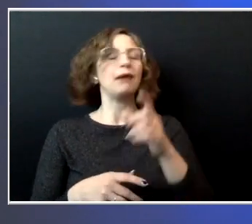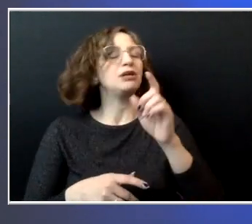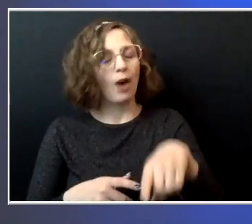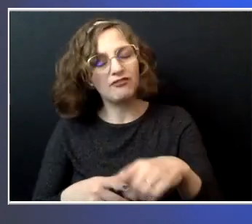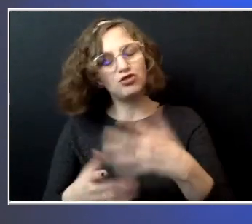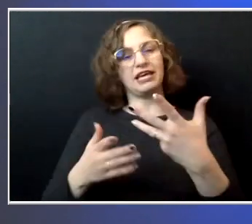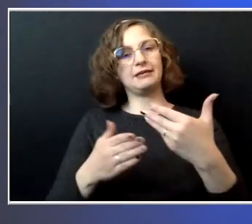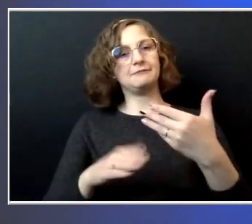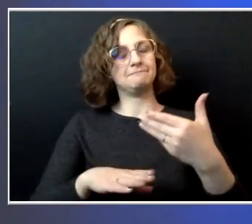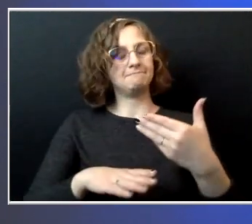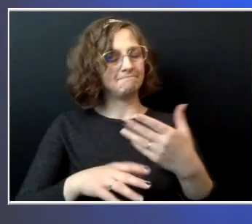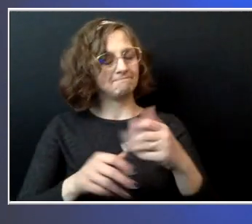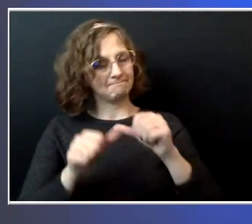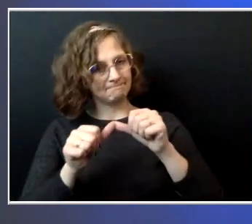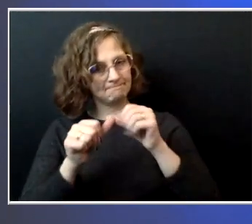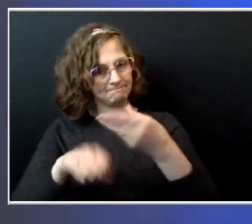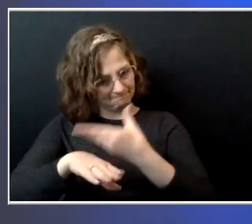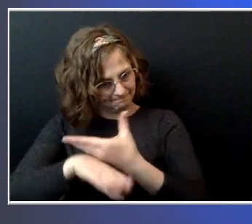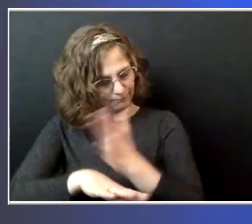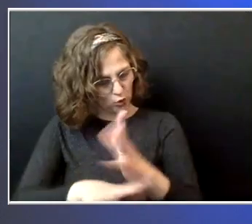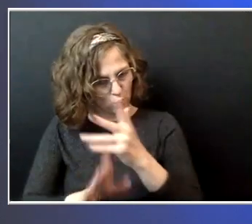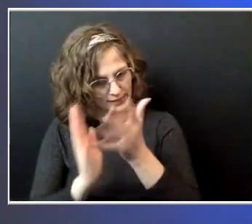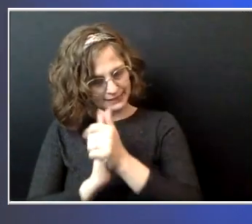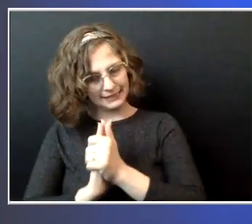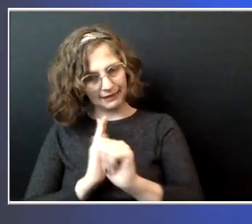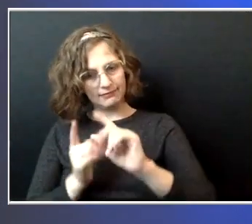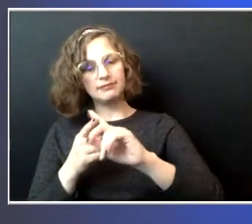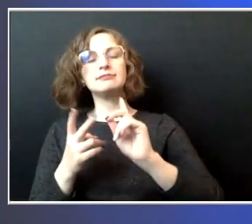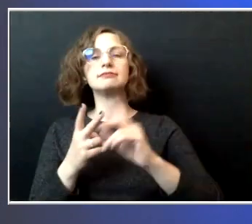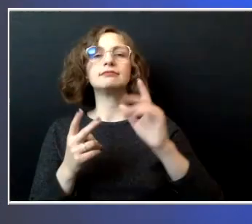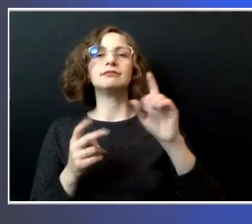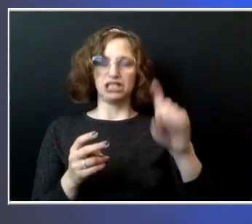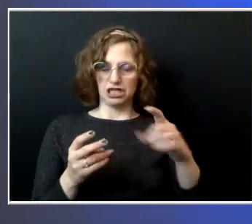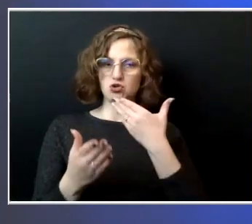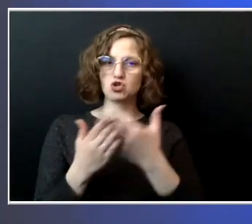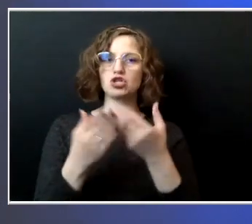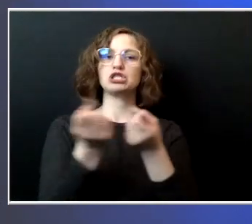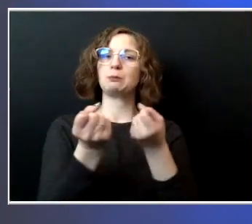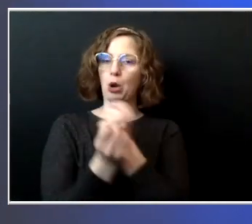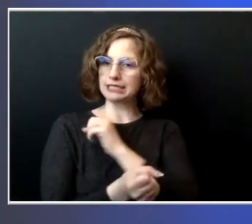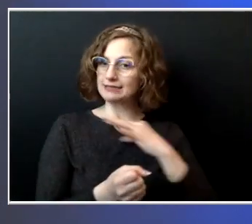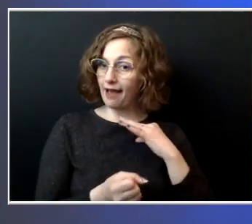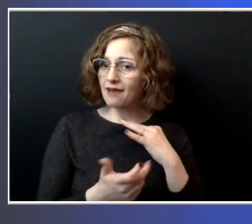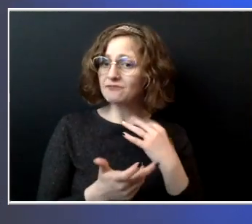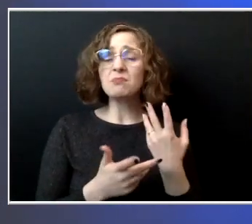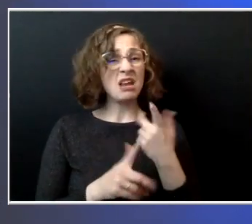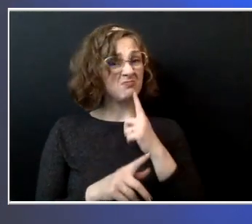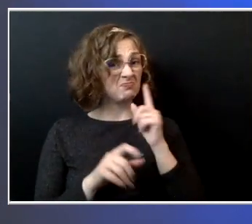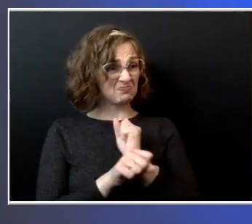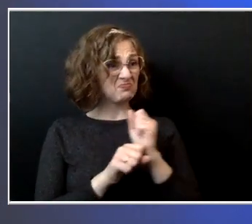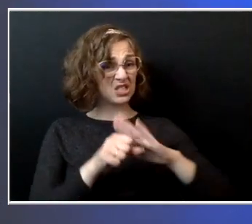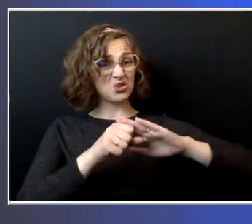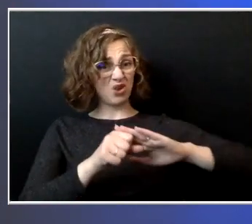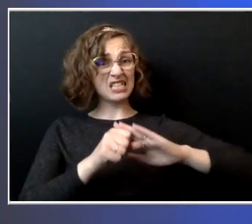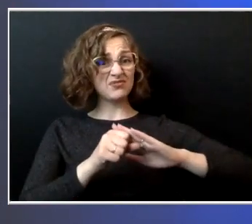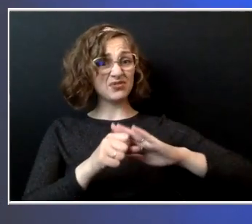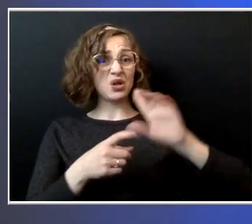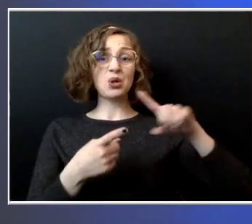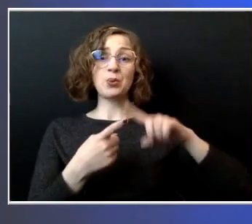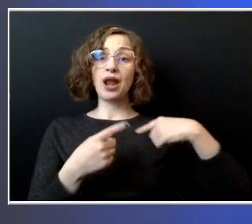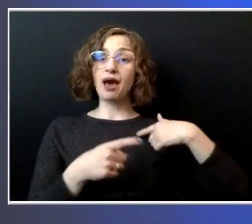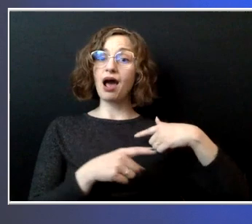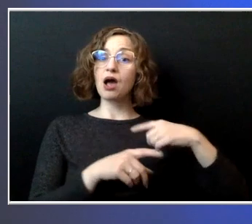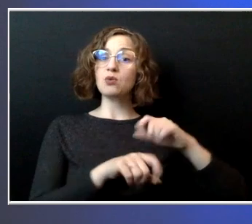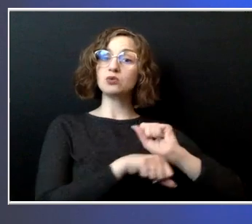provide. But it is stressful. I delivered babies when I was in practice out on western Kansas,